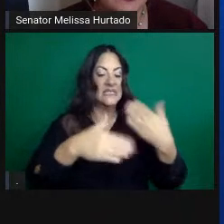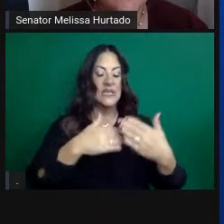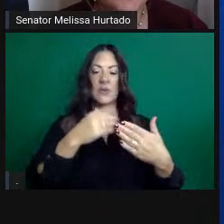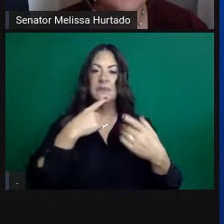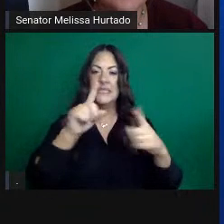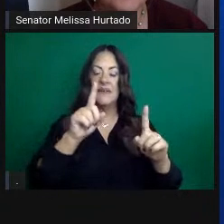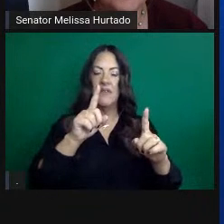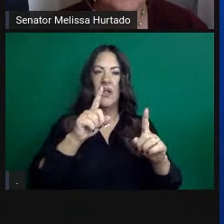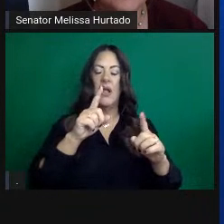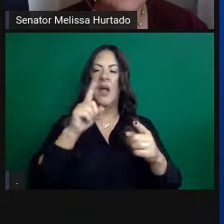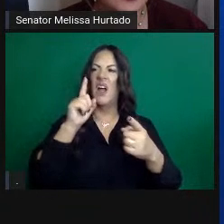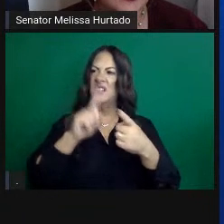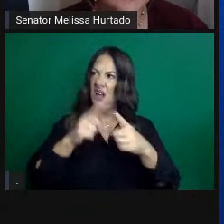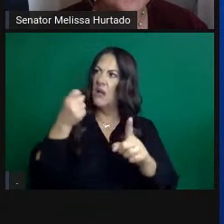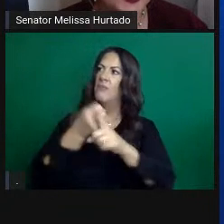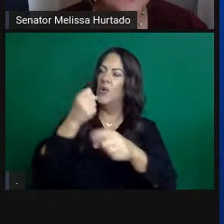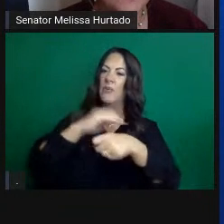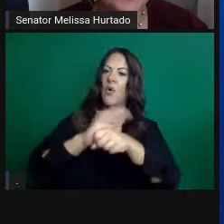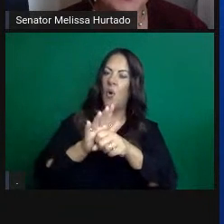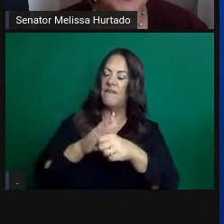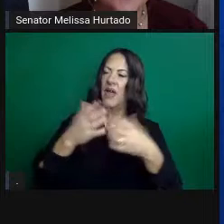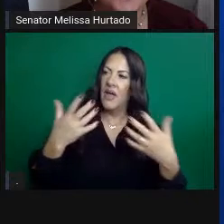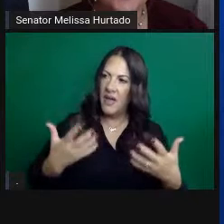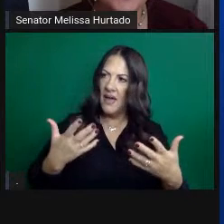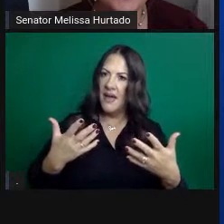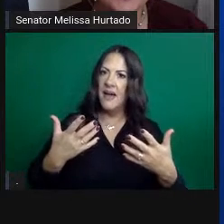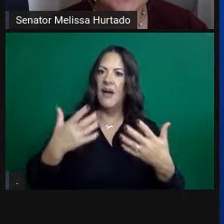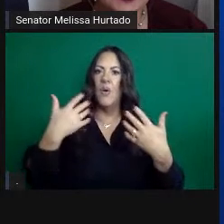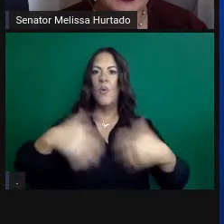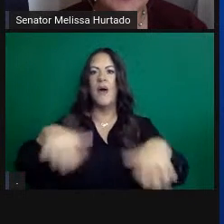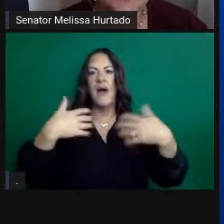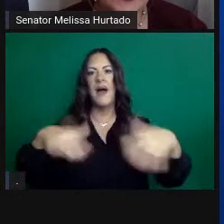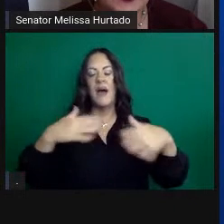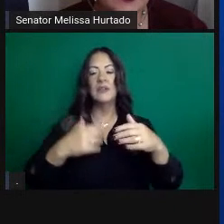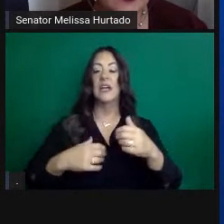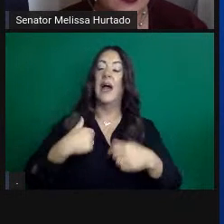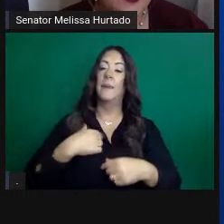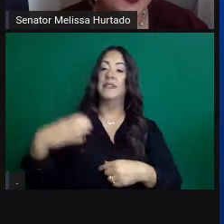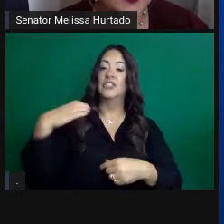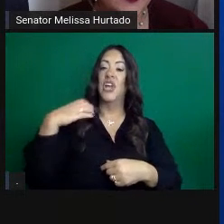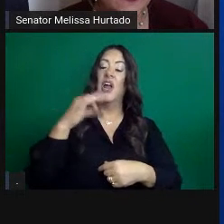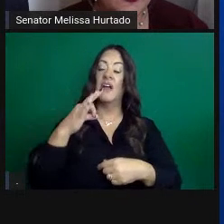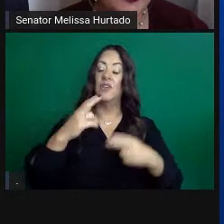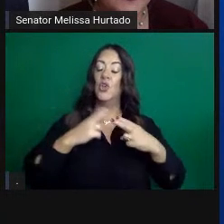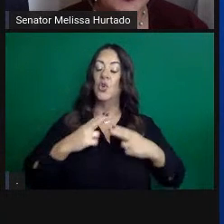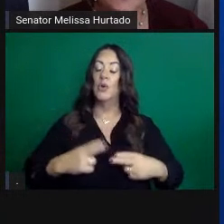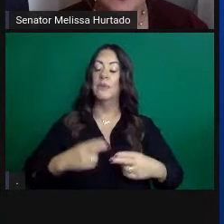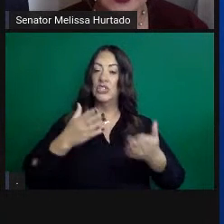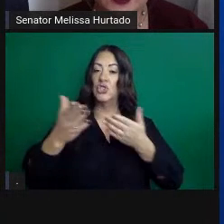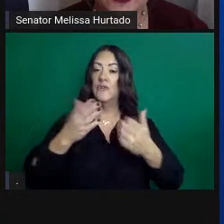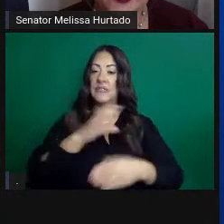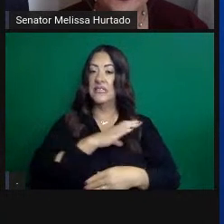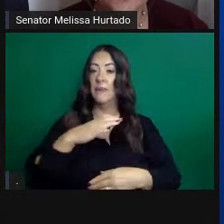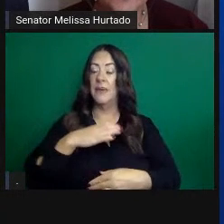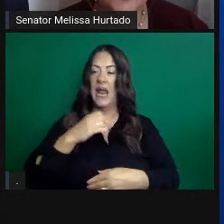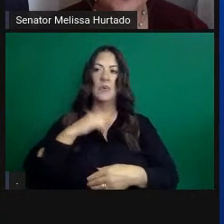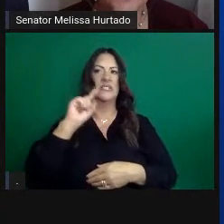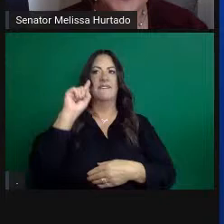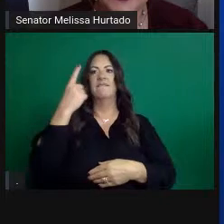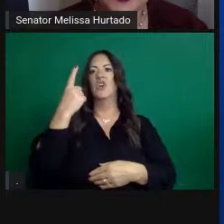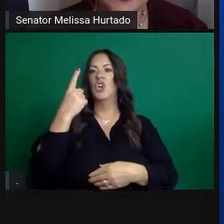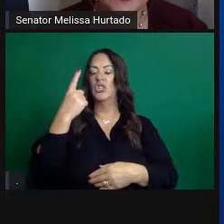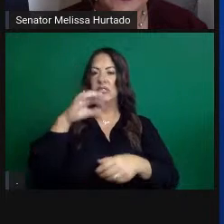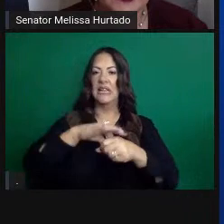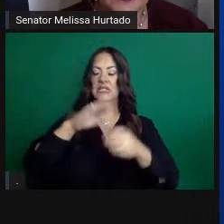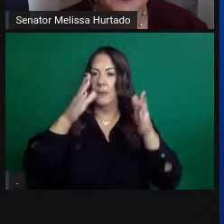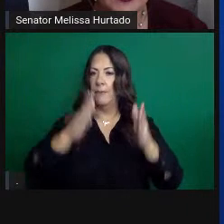of our lives. As chair of the Senate Human Services Committee, I was the first of several elected officials to co-host